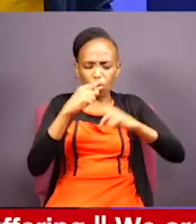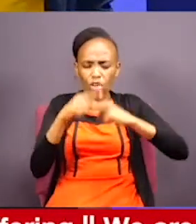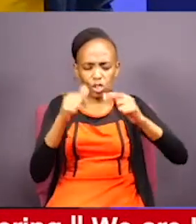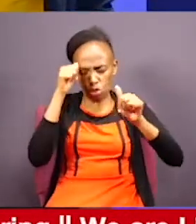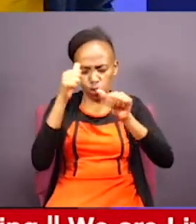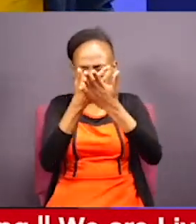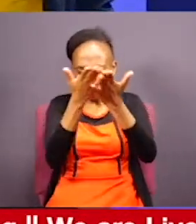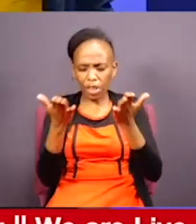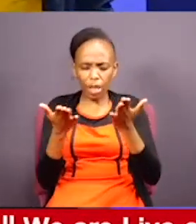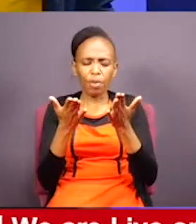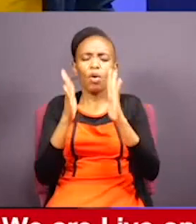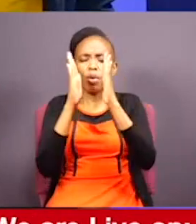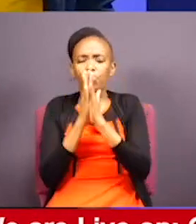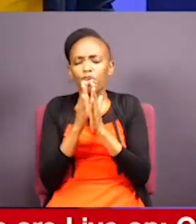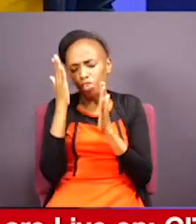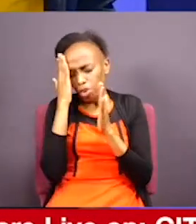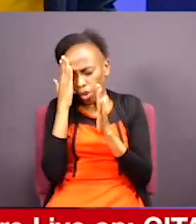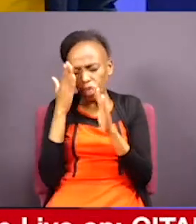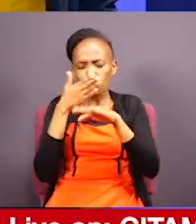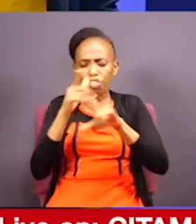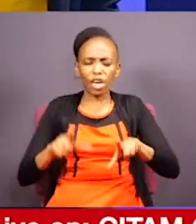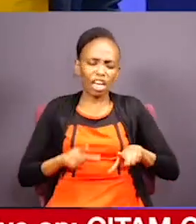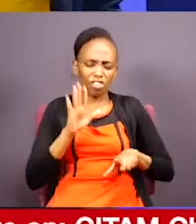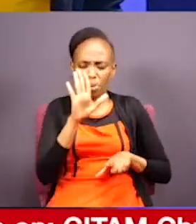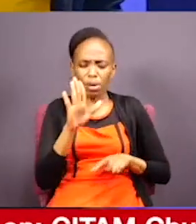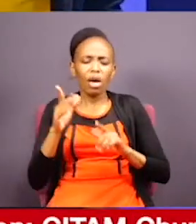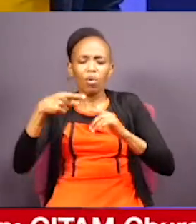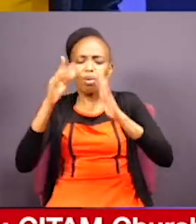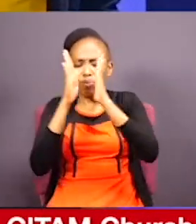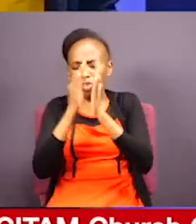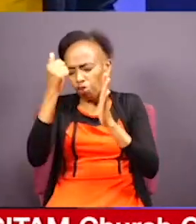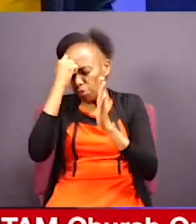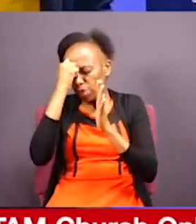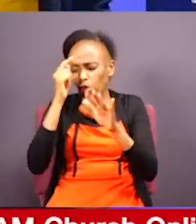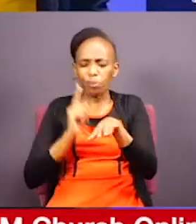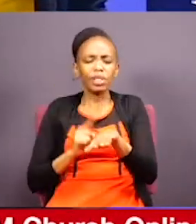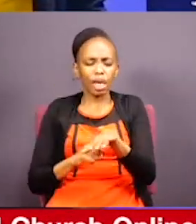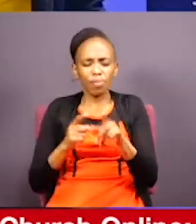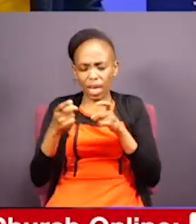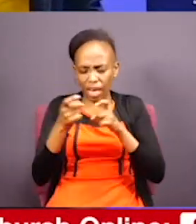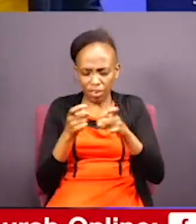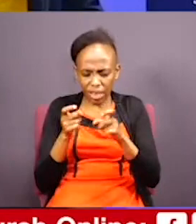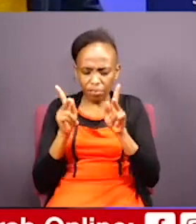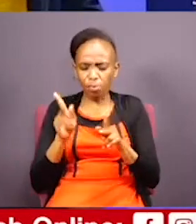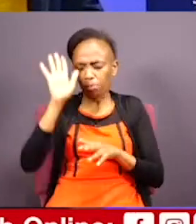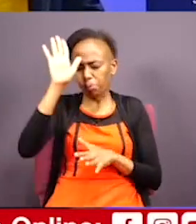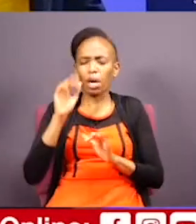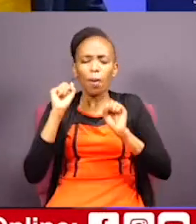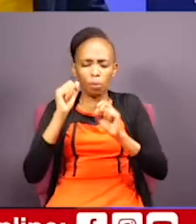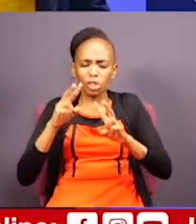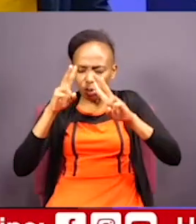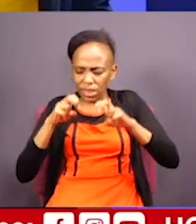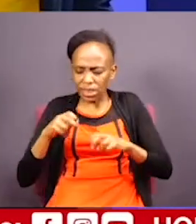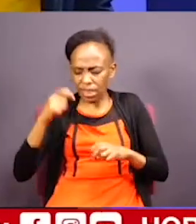them. We pray for knowledge upon their lives. We pray for wisdom as they are governing their people. May they seek your wise